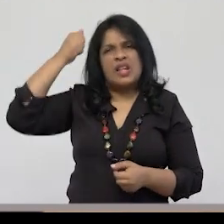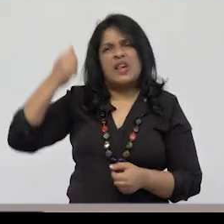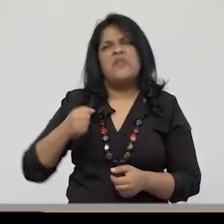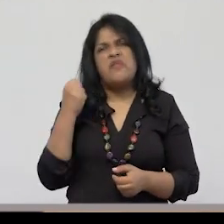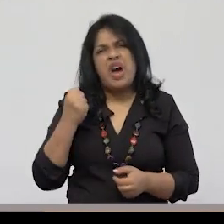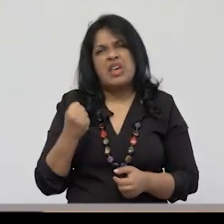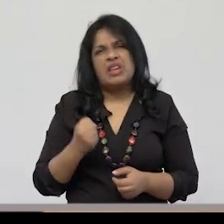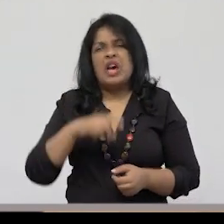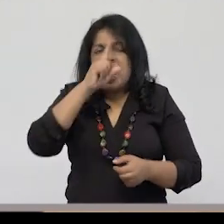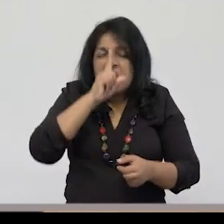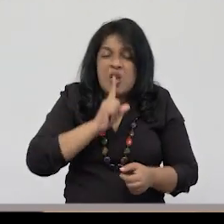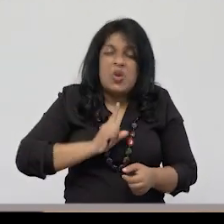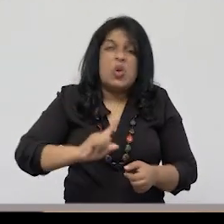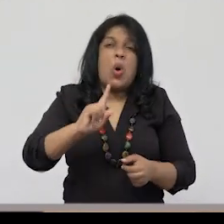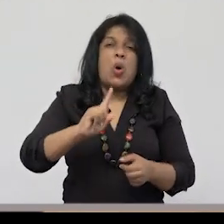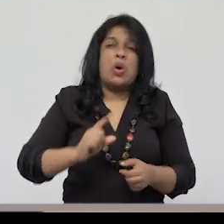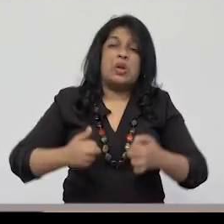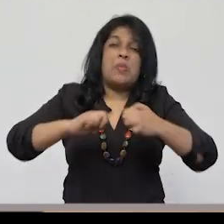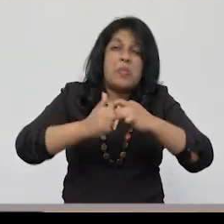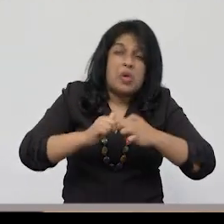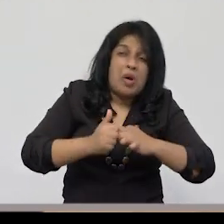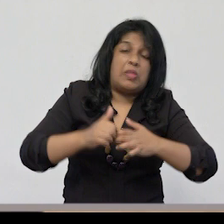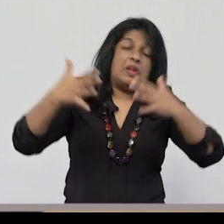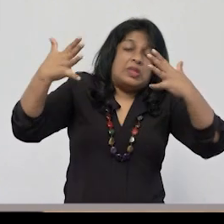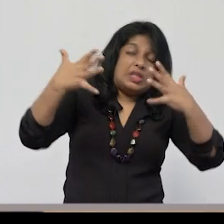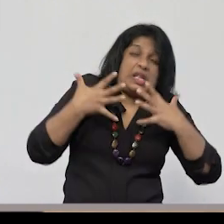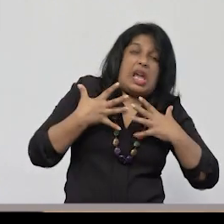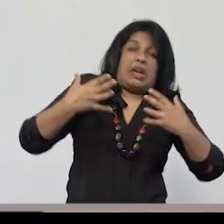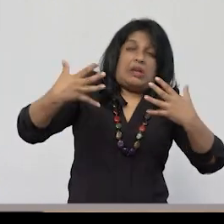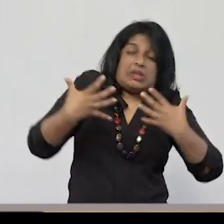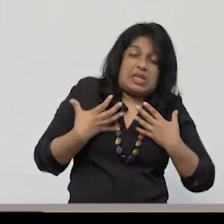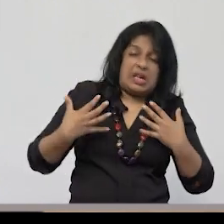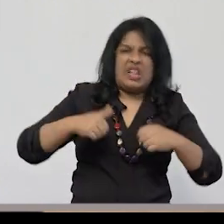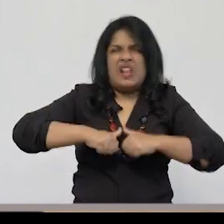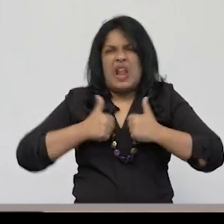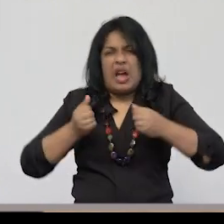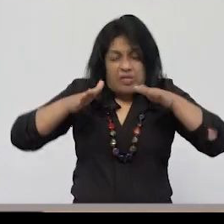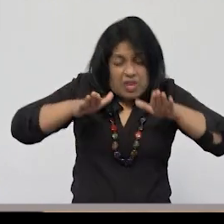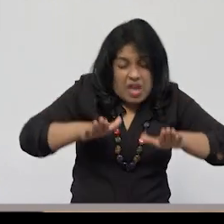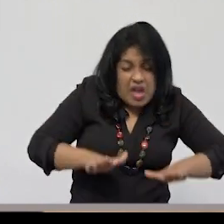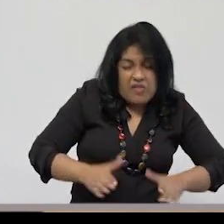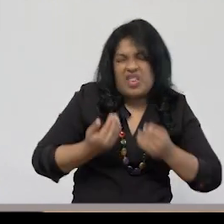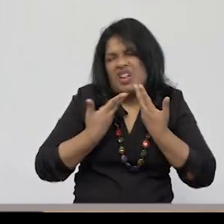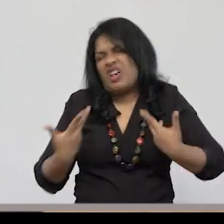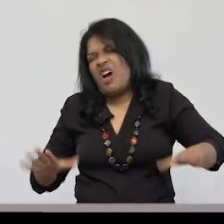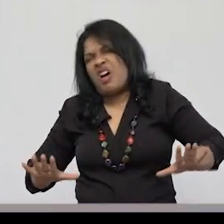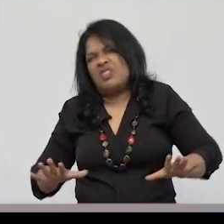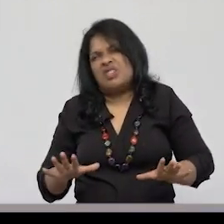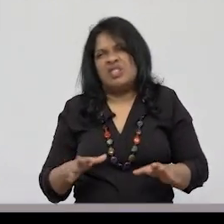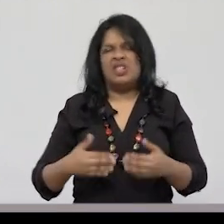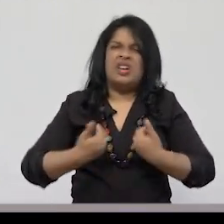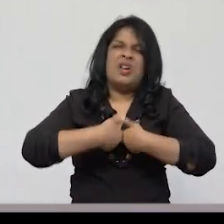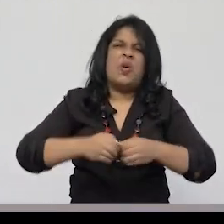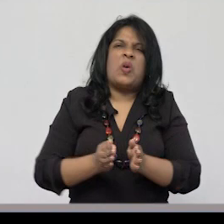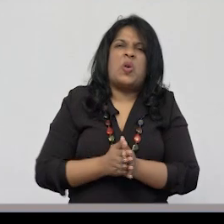look at that. It's 50% shared. You know, what God is asking you is, take my yoke upon you. What is